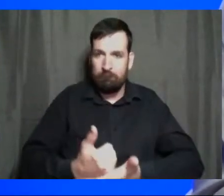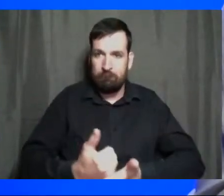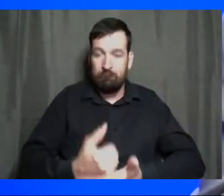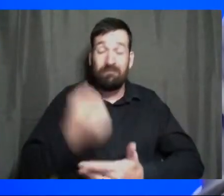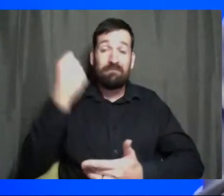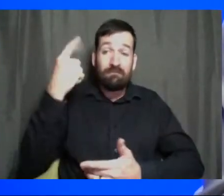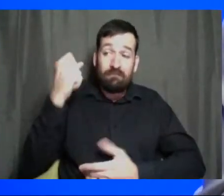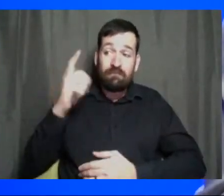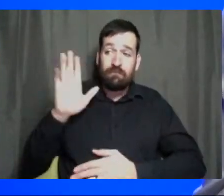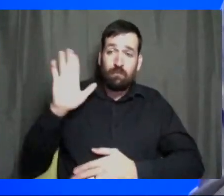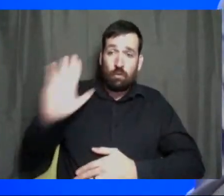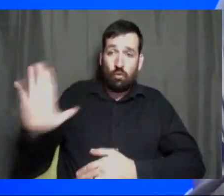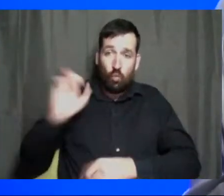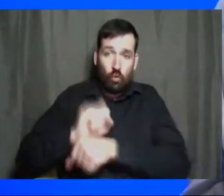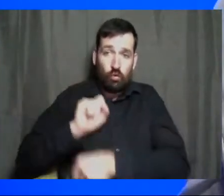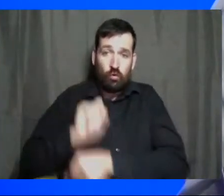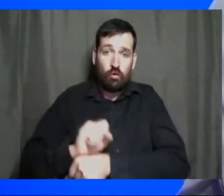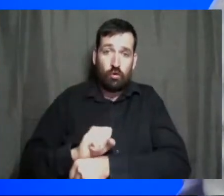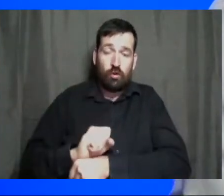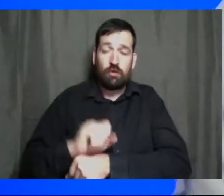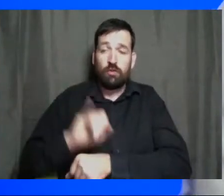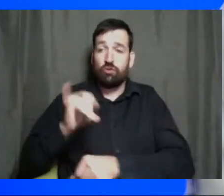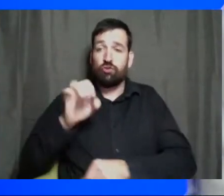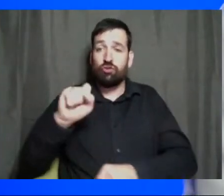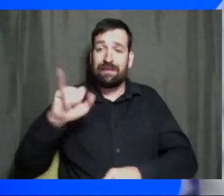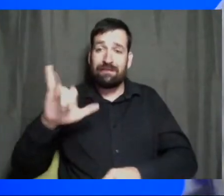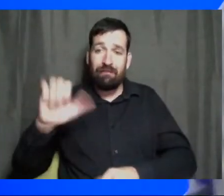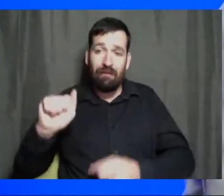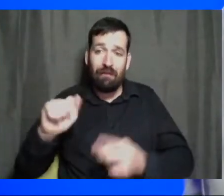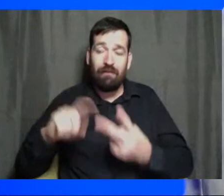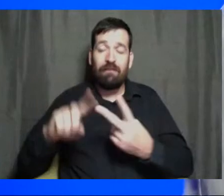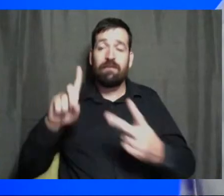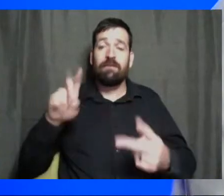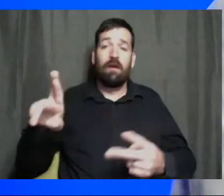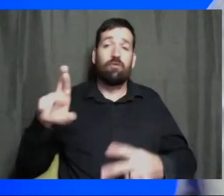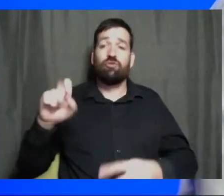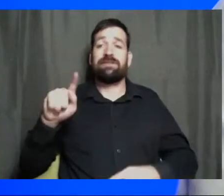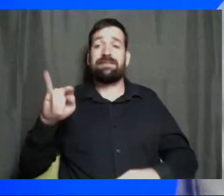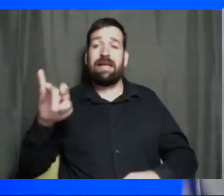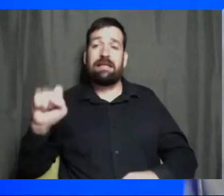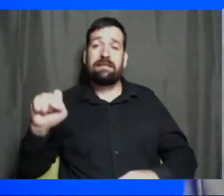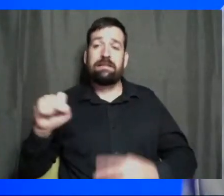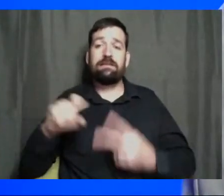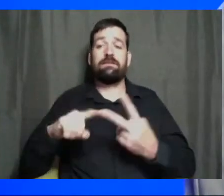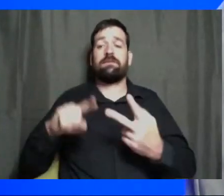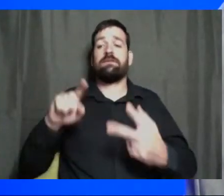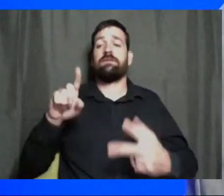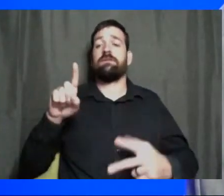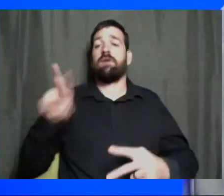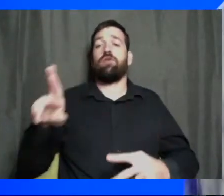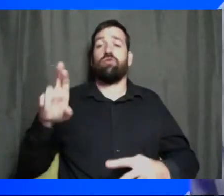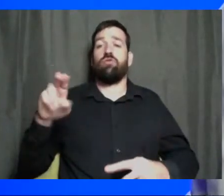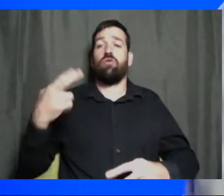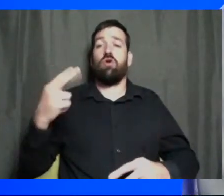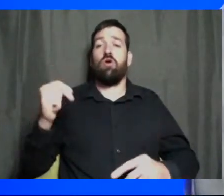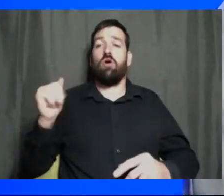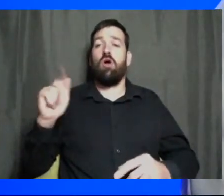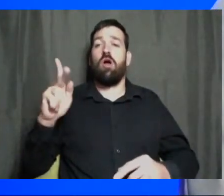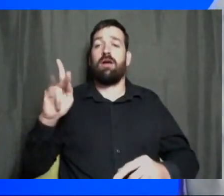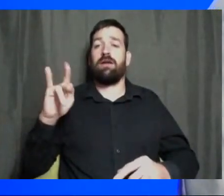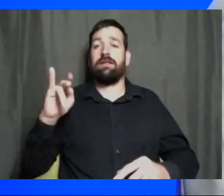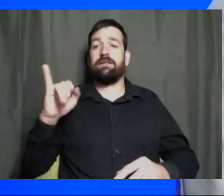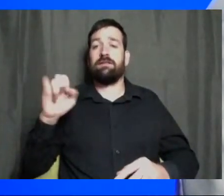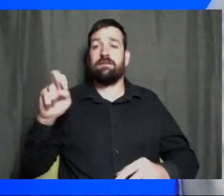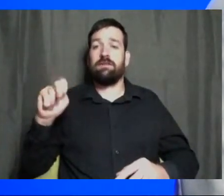do, Jessica and Dr. Hawkinson and Dr. Stites and KU Med here, thanks to Mr. Dolph